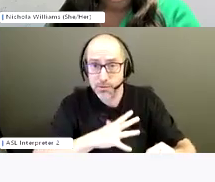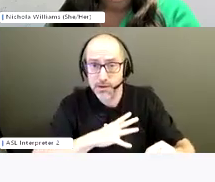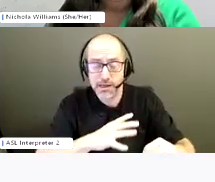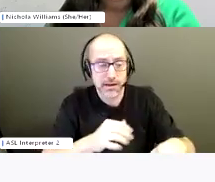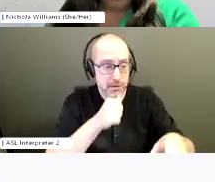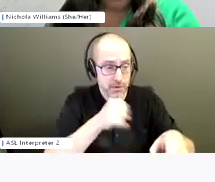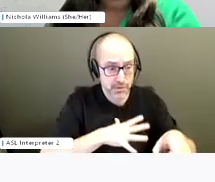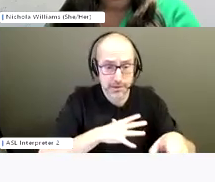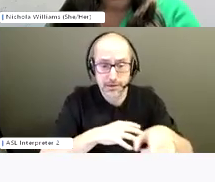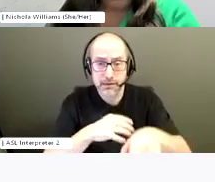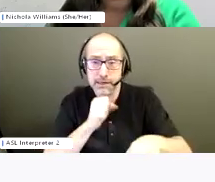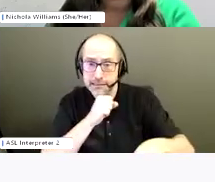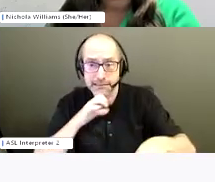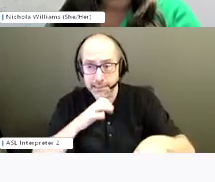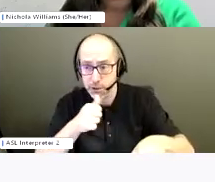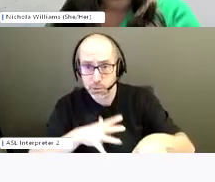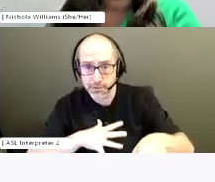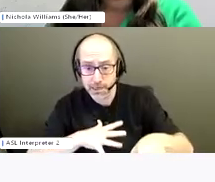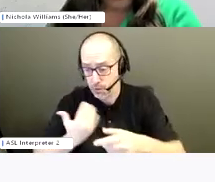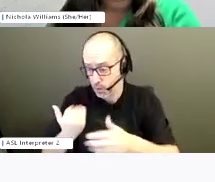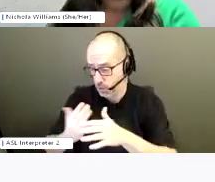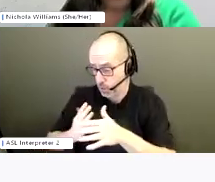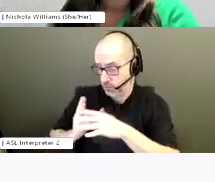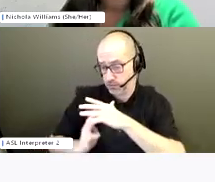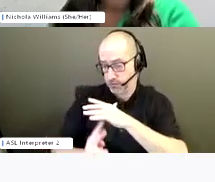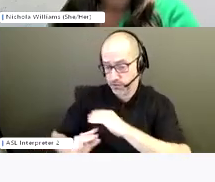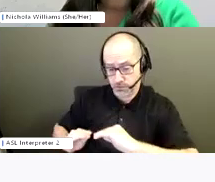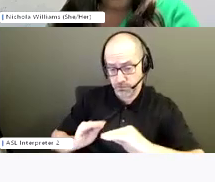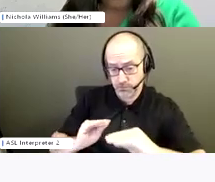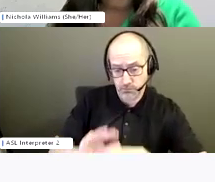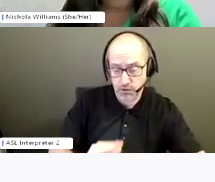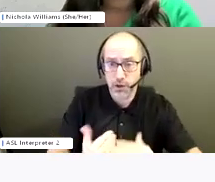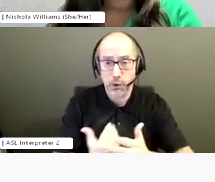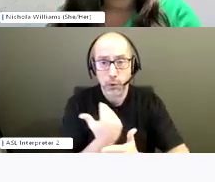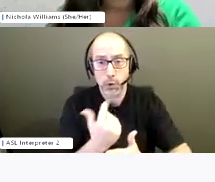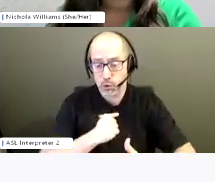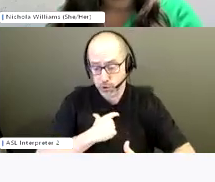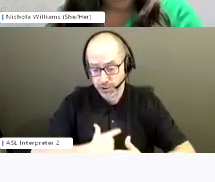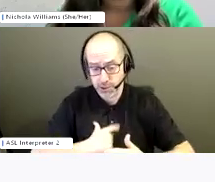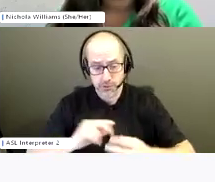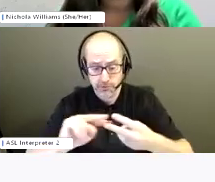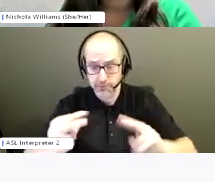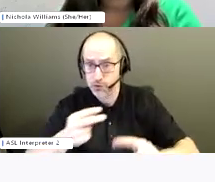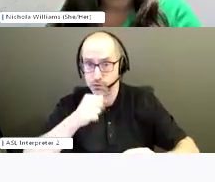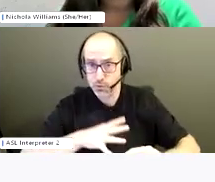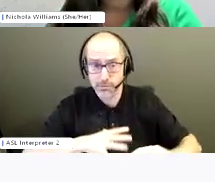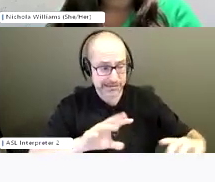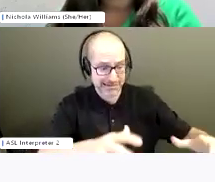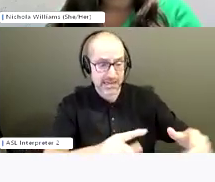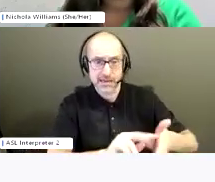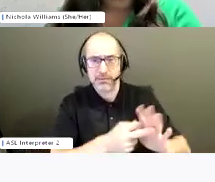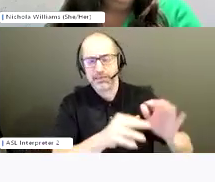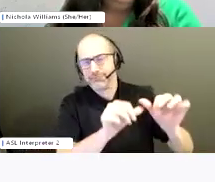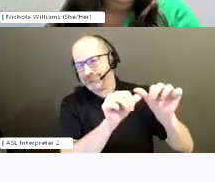senior women, newcomer women with disabilities, and gender diverse women, the long term impacts can be heightened as they are more likely to